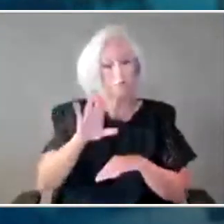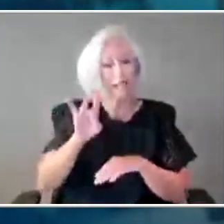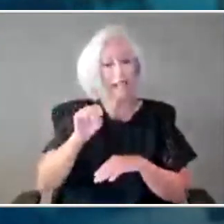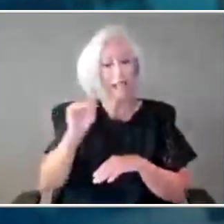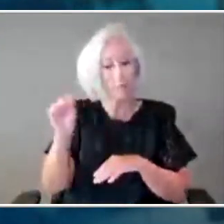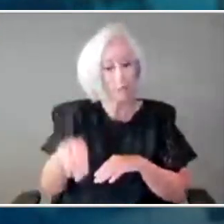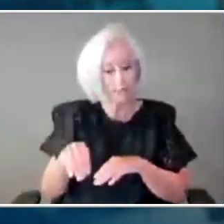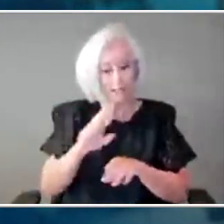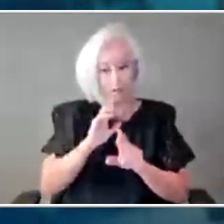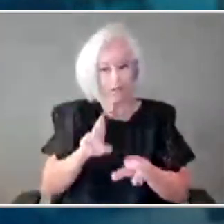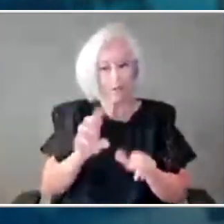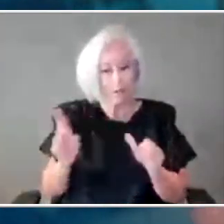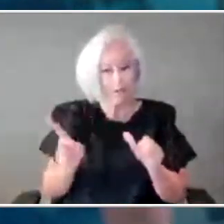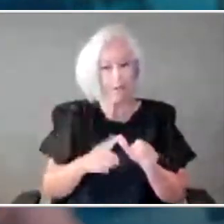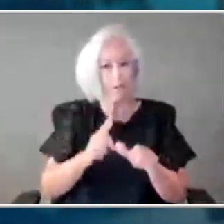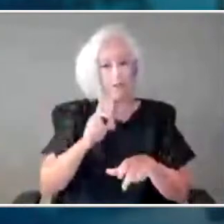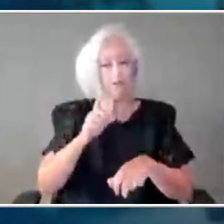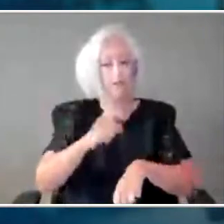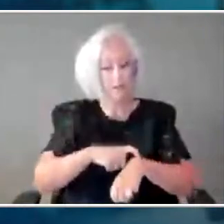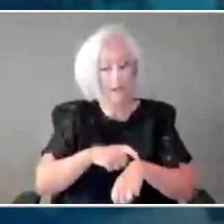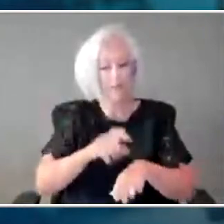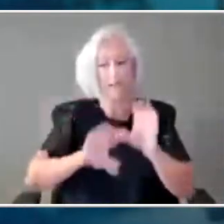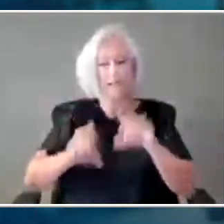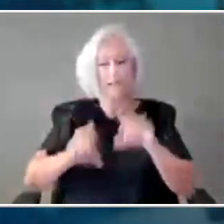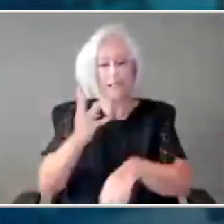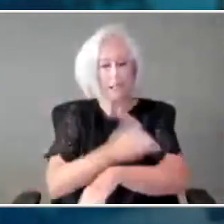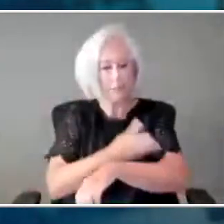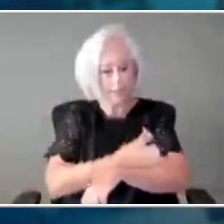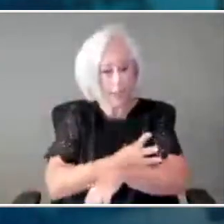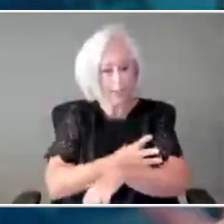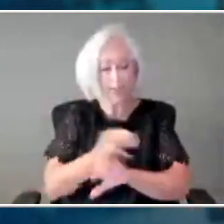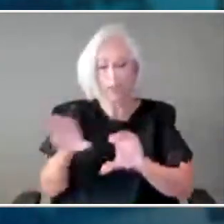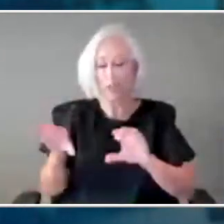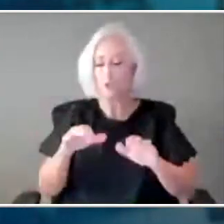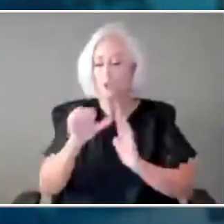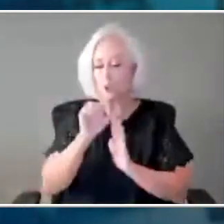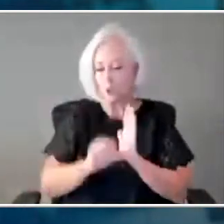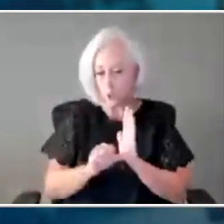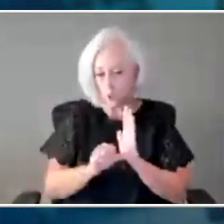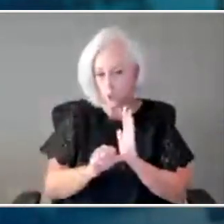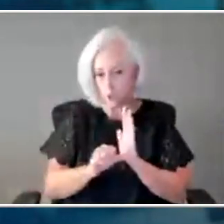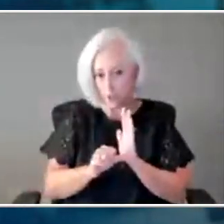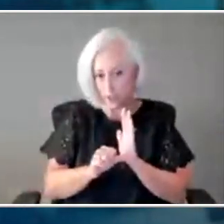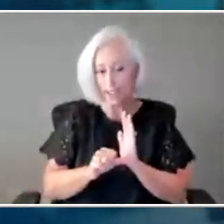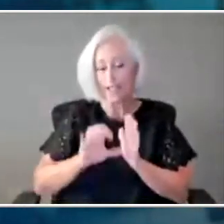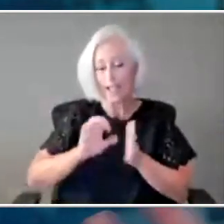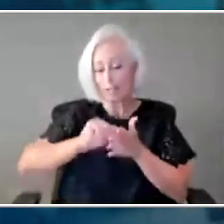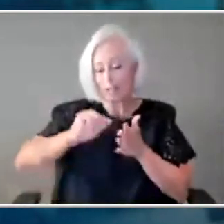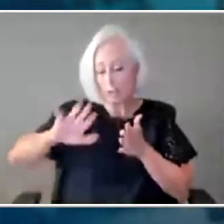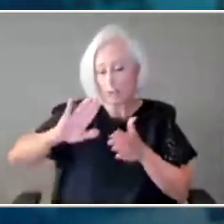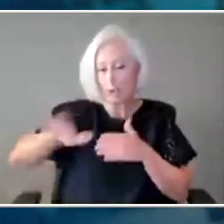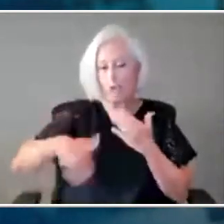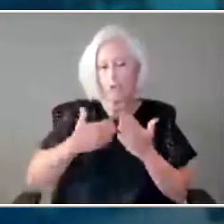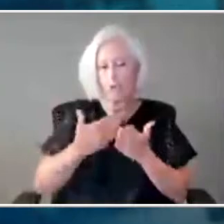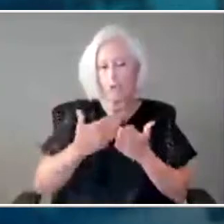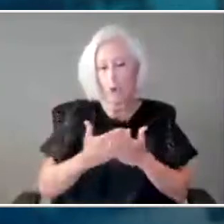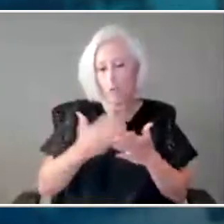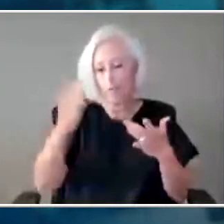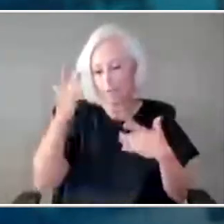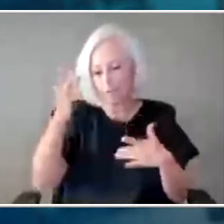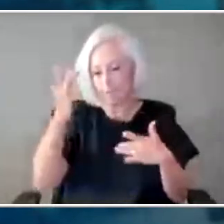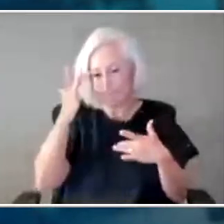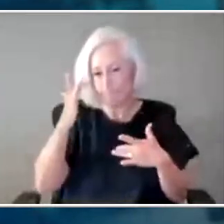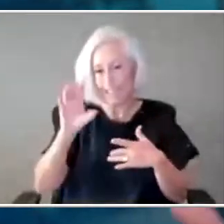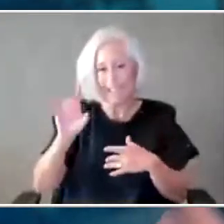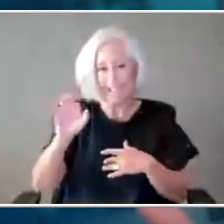first-line chemotherapy, are able to get a surgery done. When we're able to get all the disease out at surgery, that improves people's outcomes. But